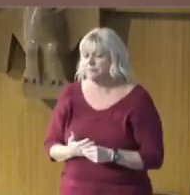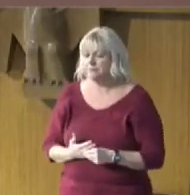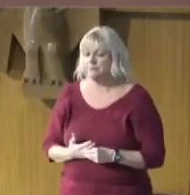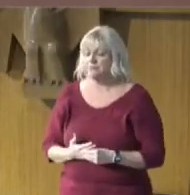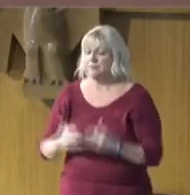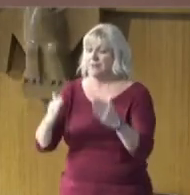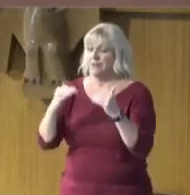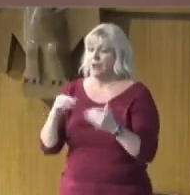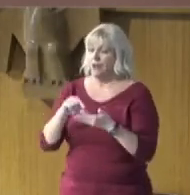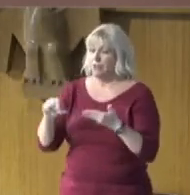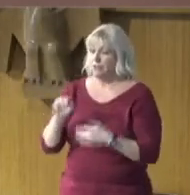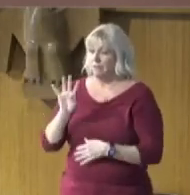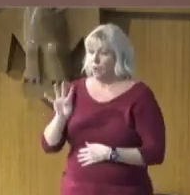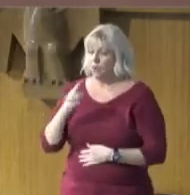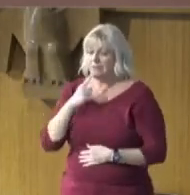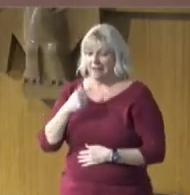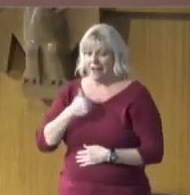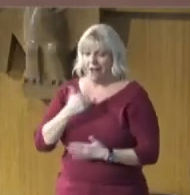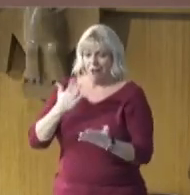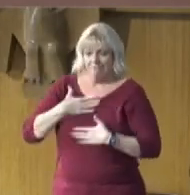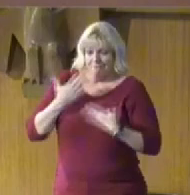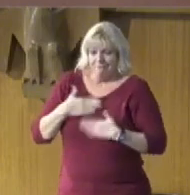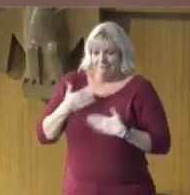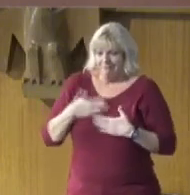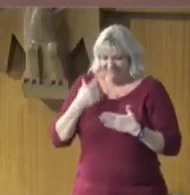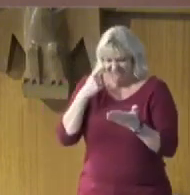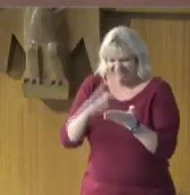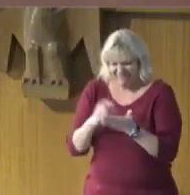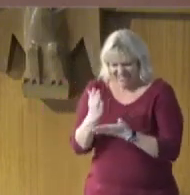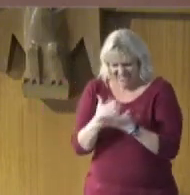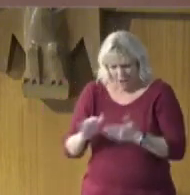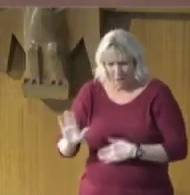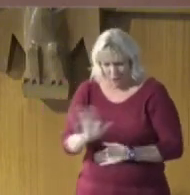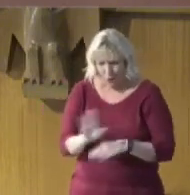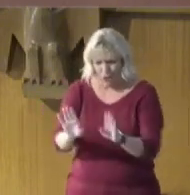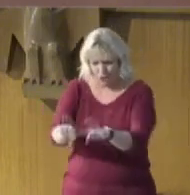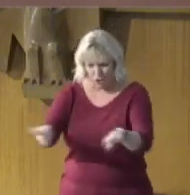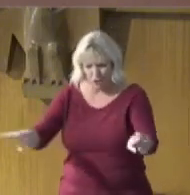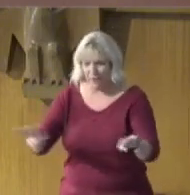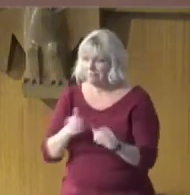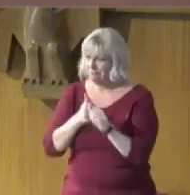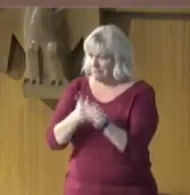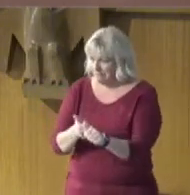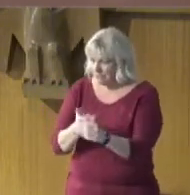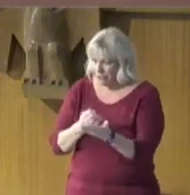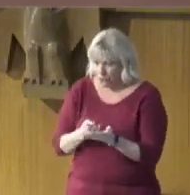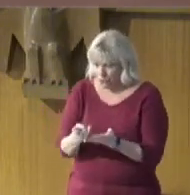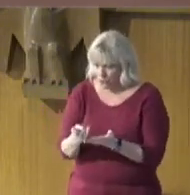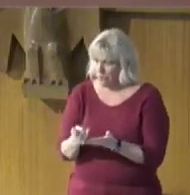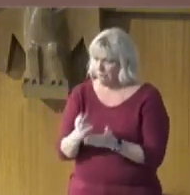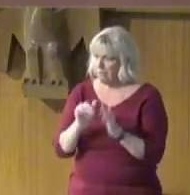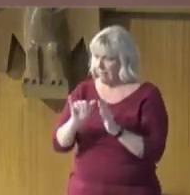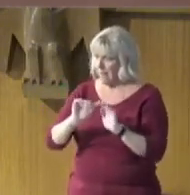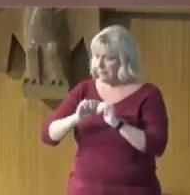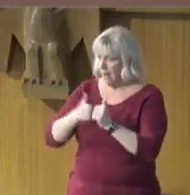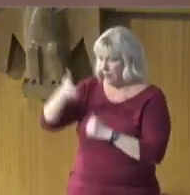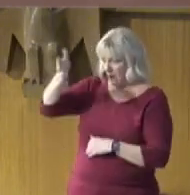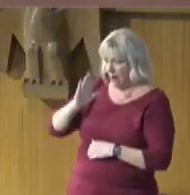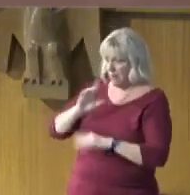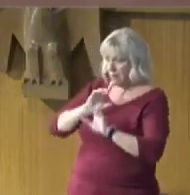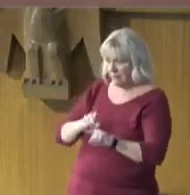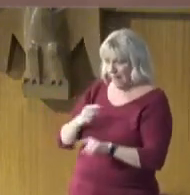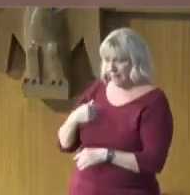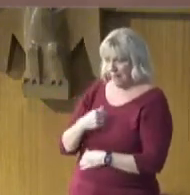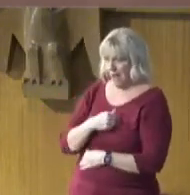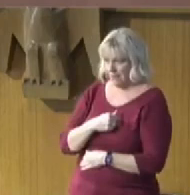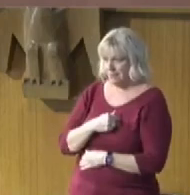4 then says, I was overjoyed to find some of your children walking in the truth, just as we have been commanded by the Father. So